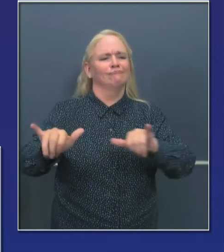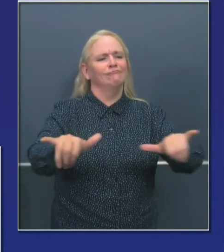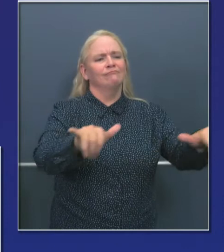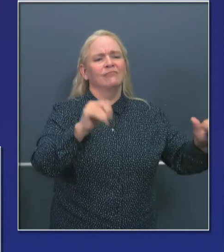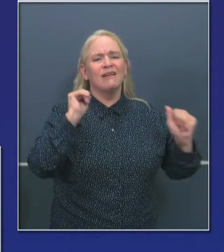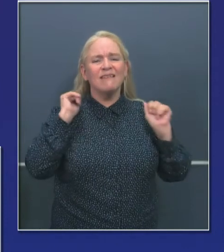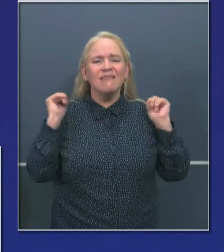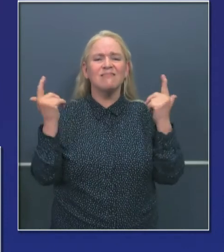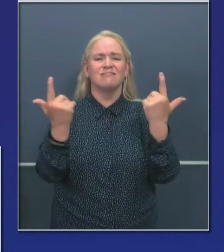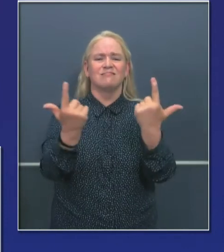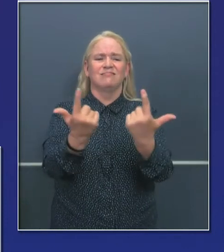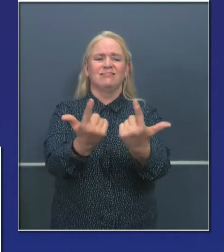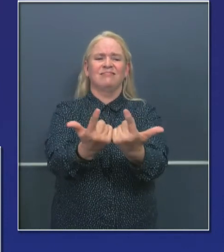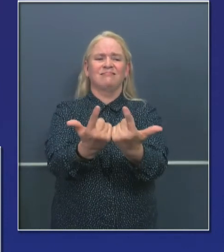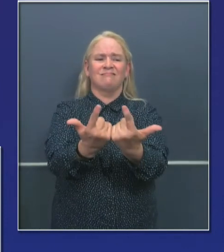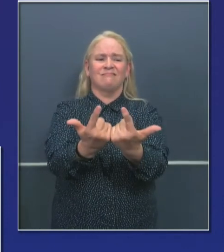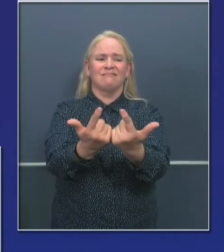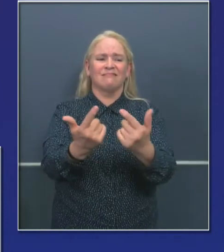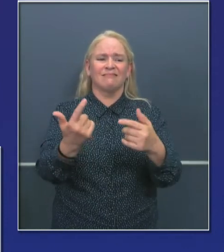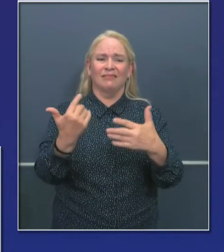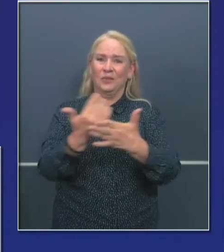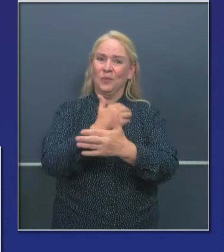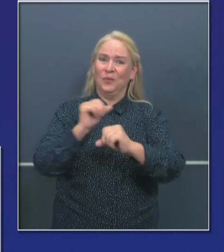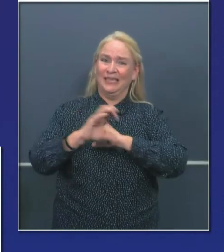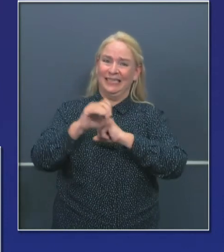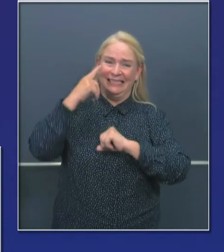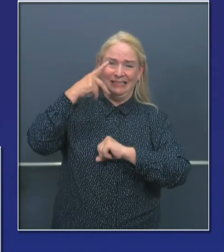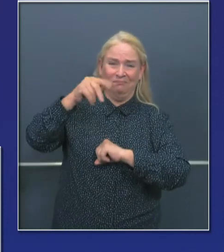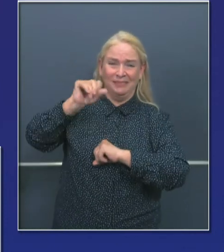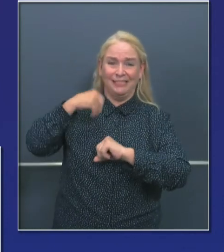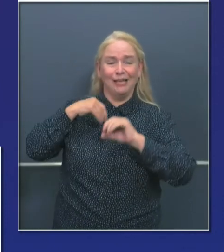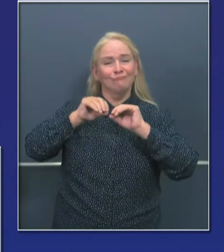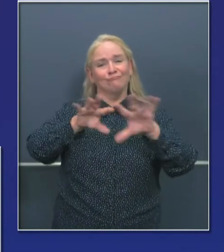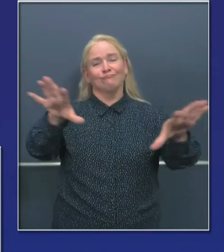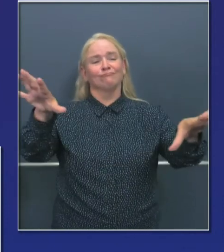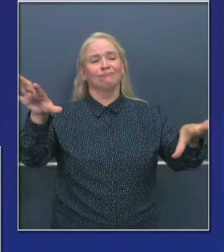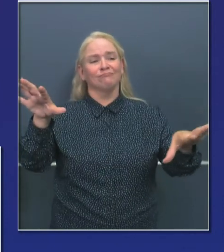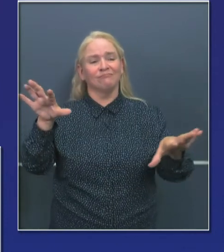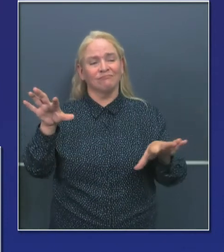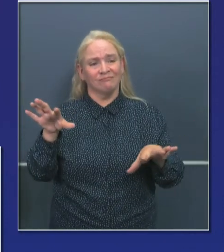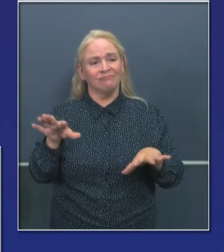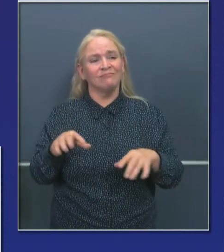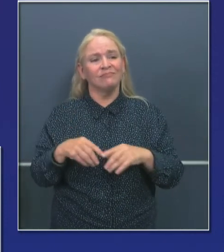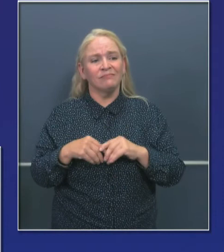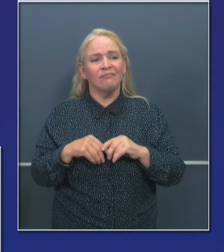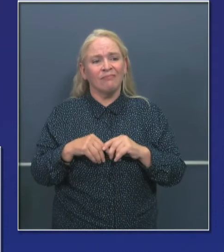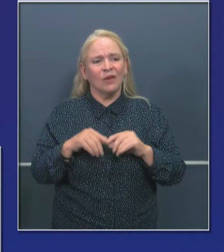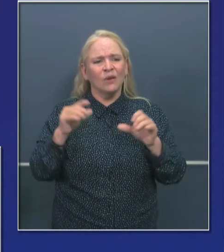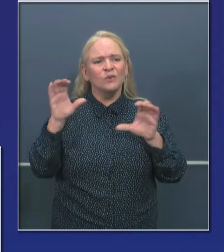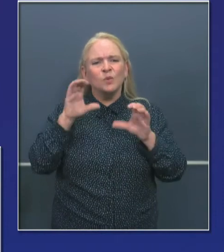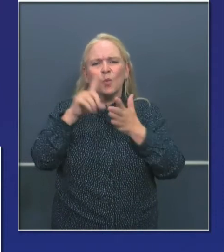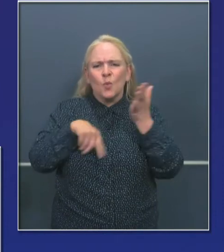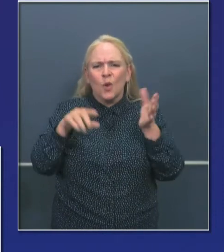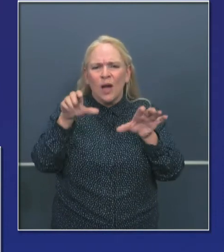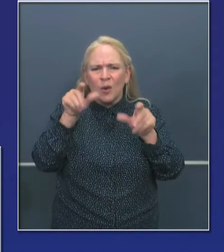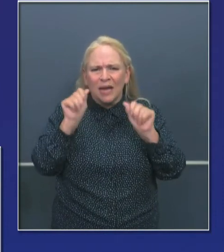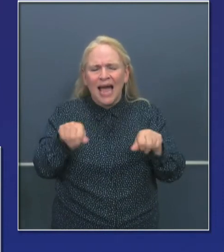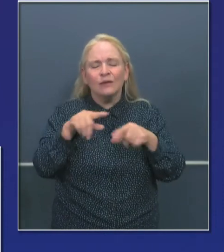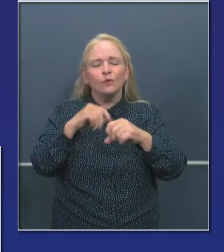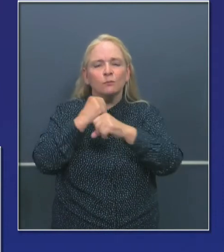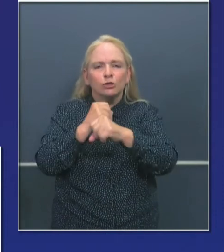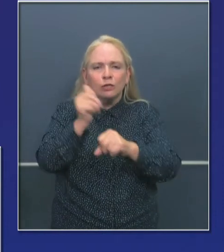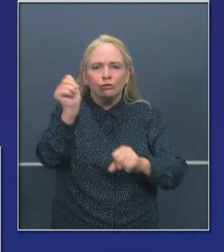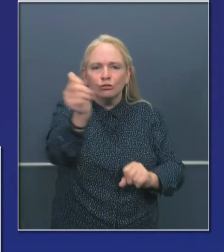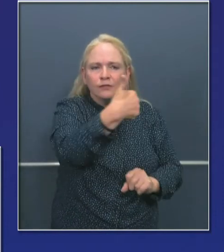that brings this new media campaign to the forefront, to do what you can to protect yourself, to